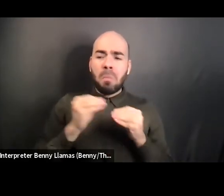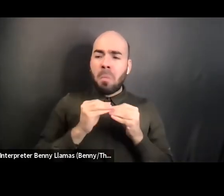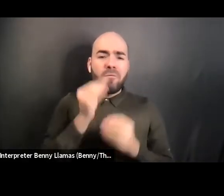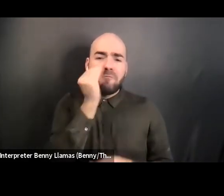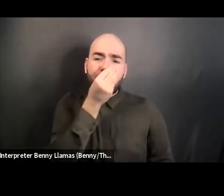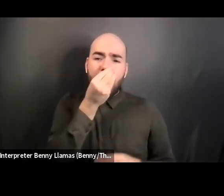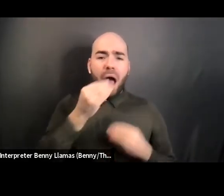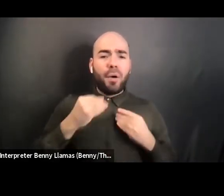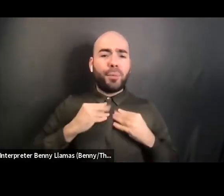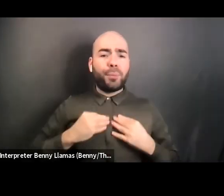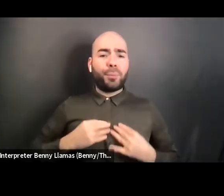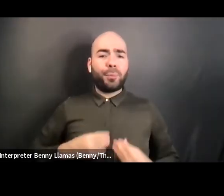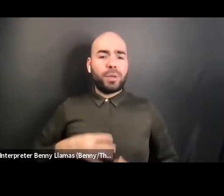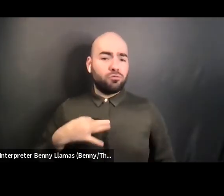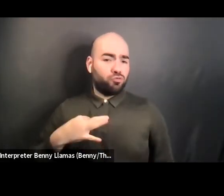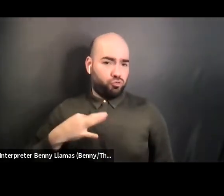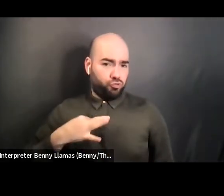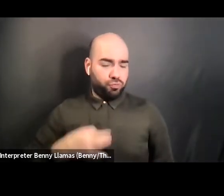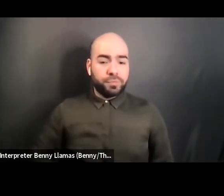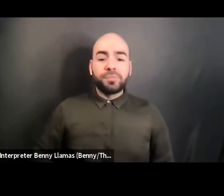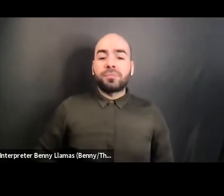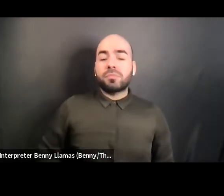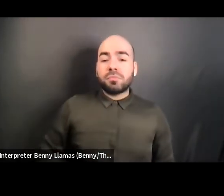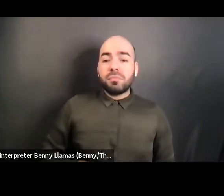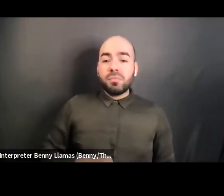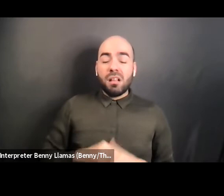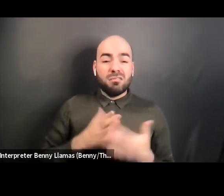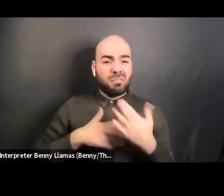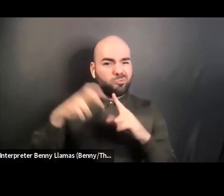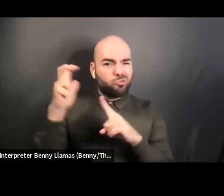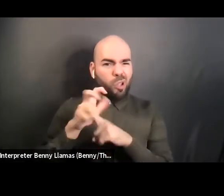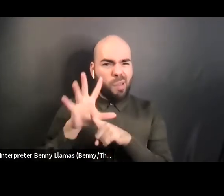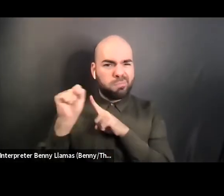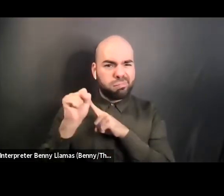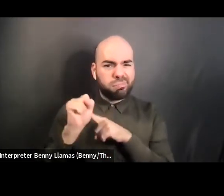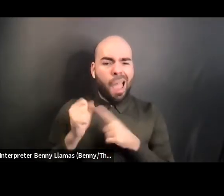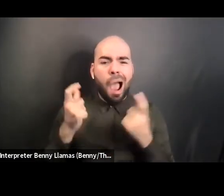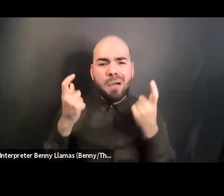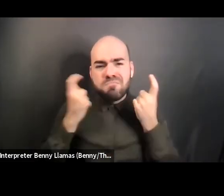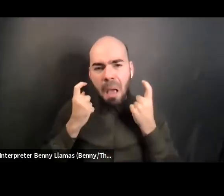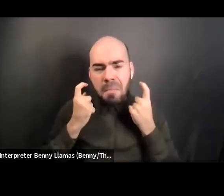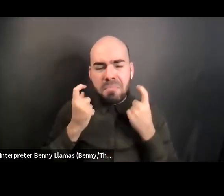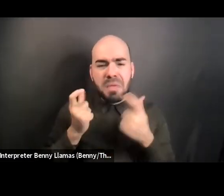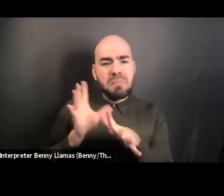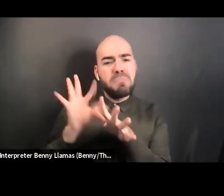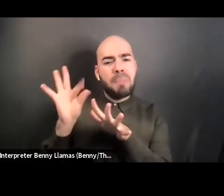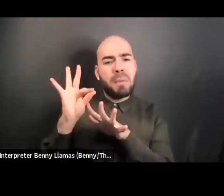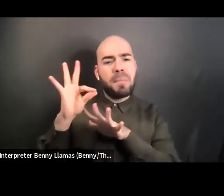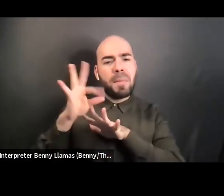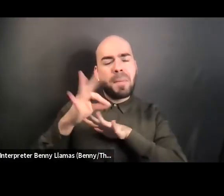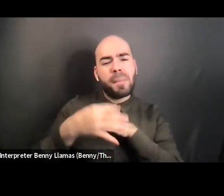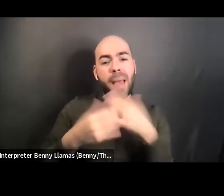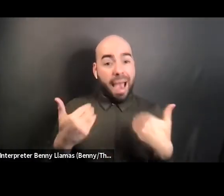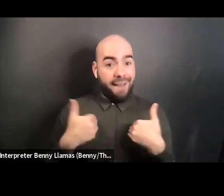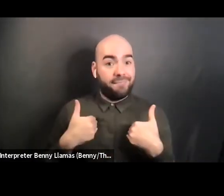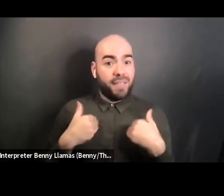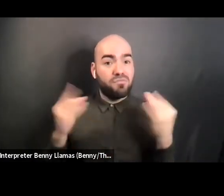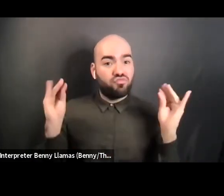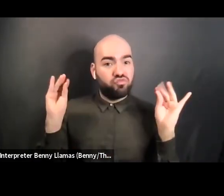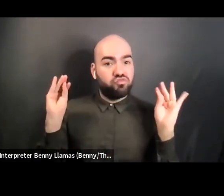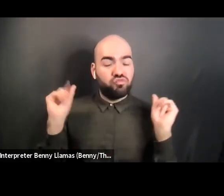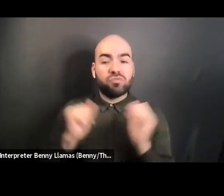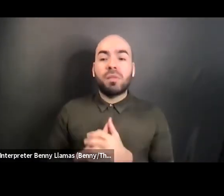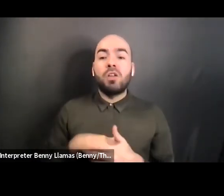shirt underneath, some dope big old earrings, some nails, and behind me you can see